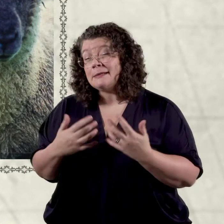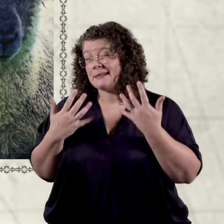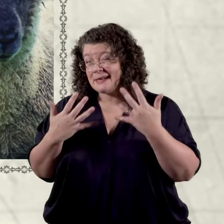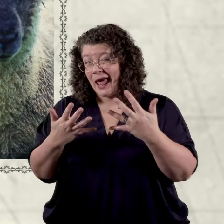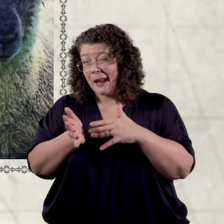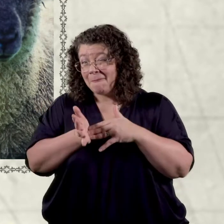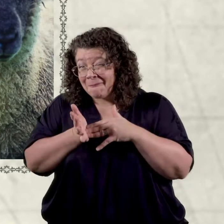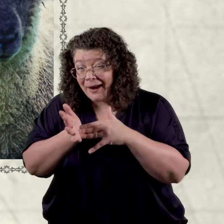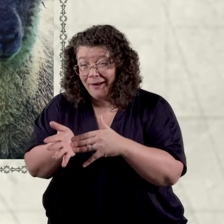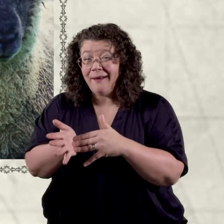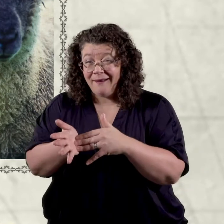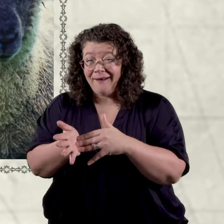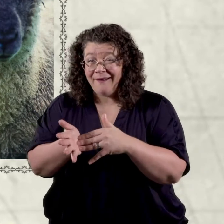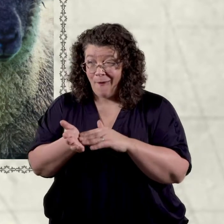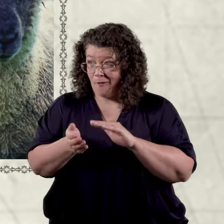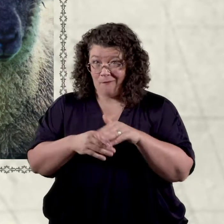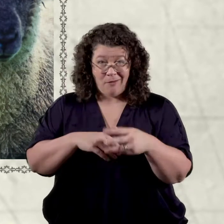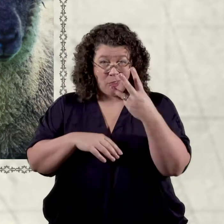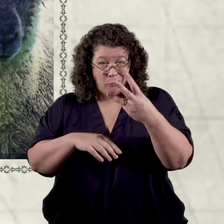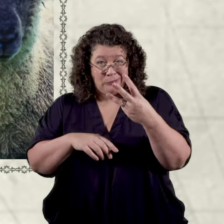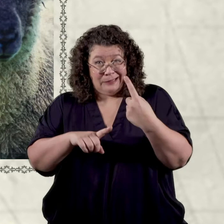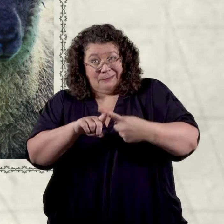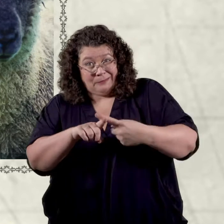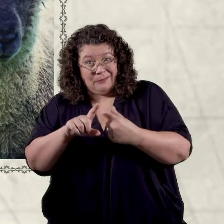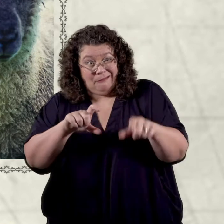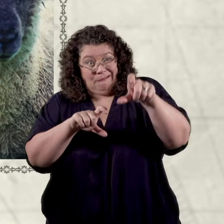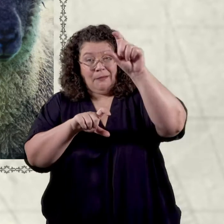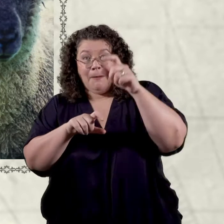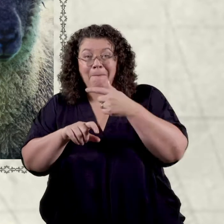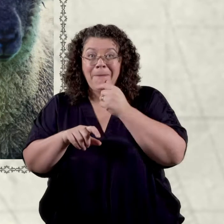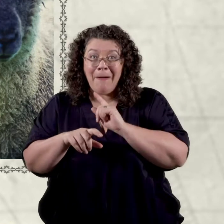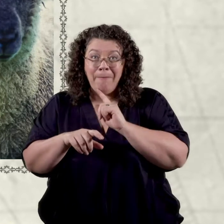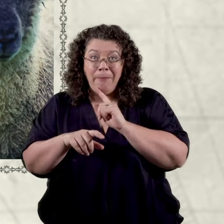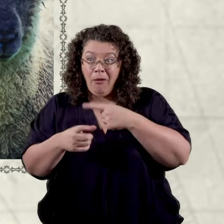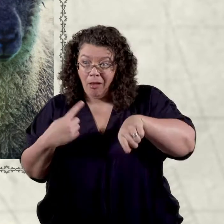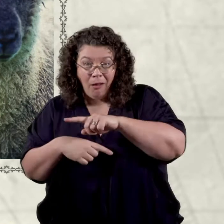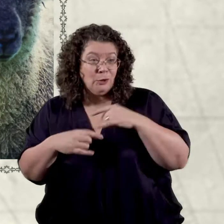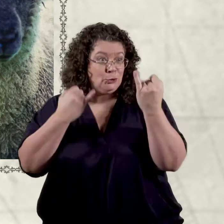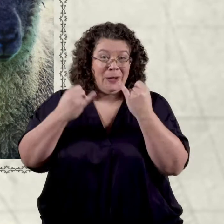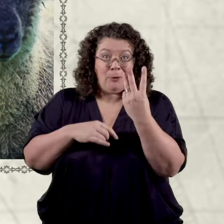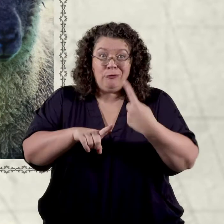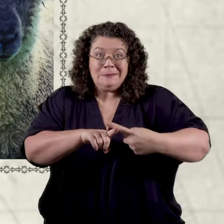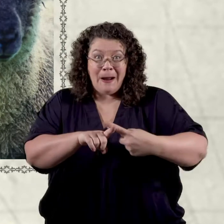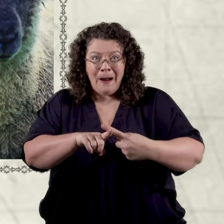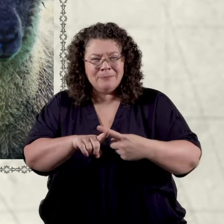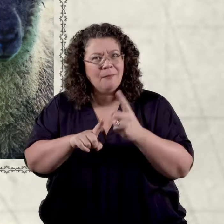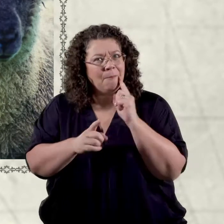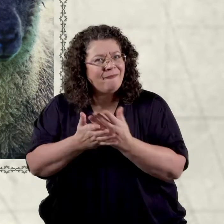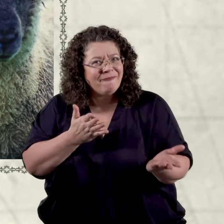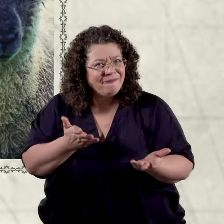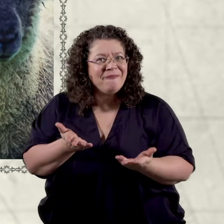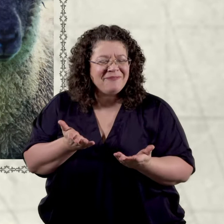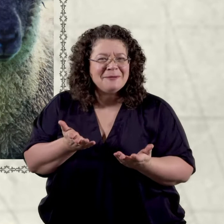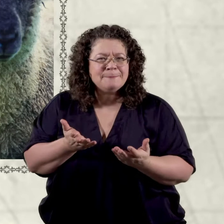10 million. That's over 3 times the number of people that live here. Unbelievable. Do you know